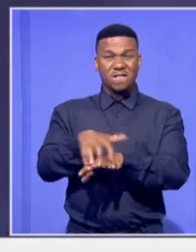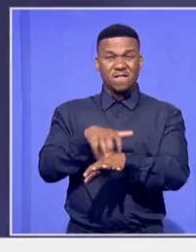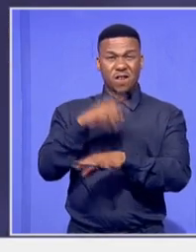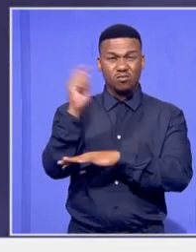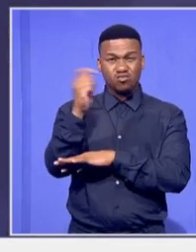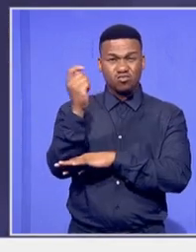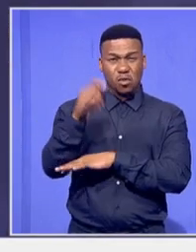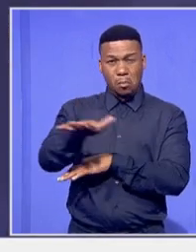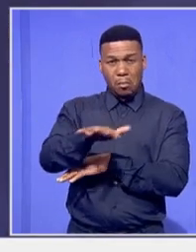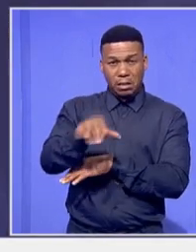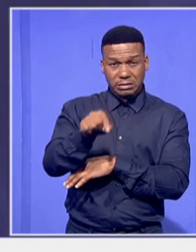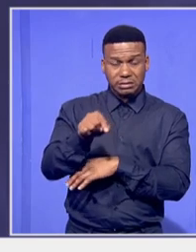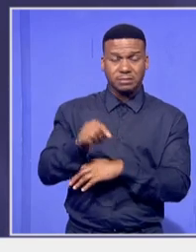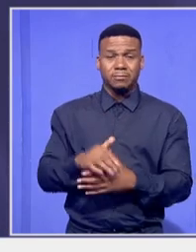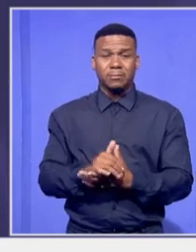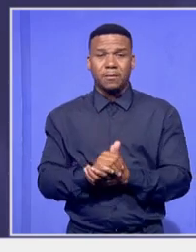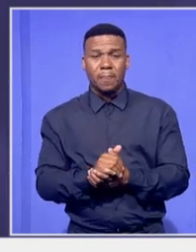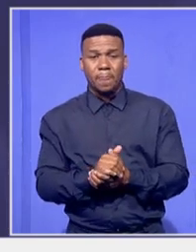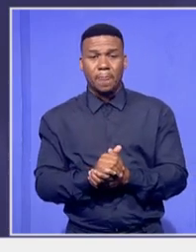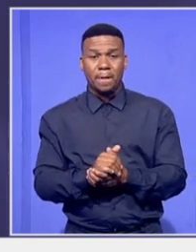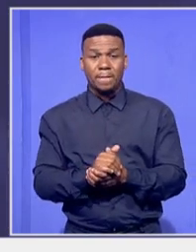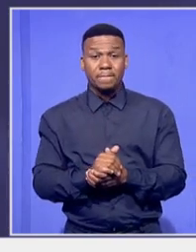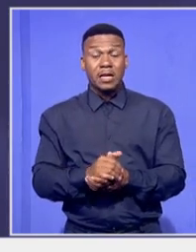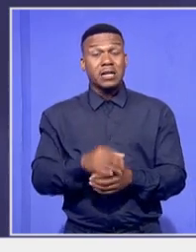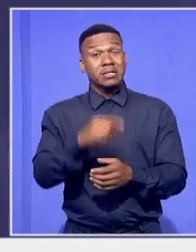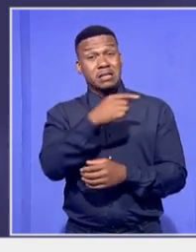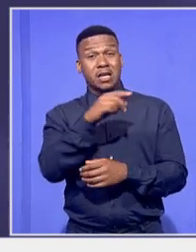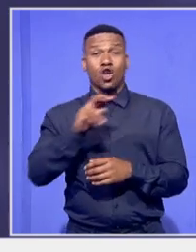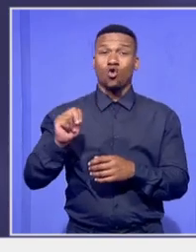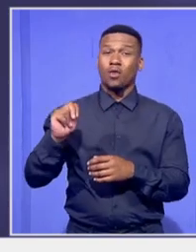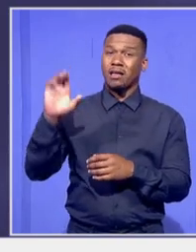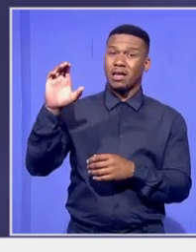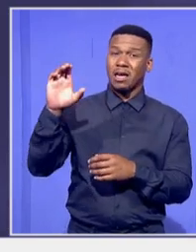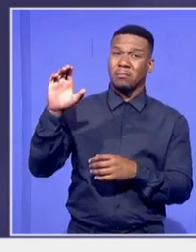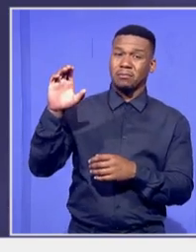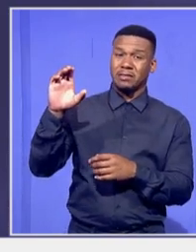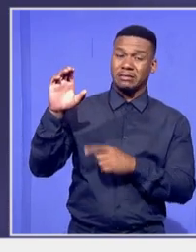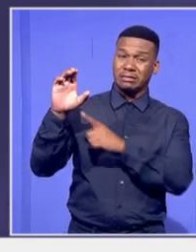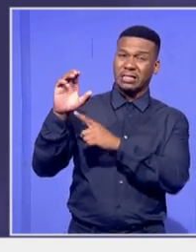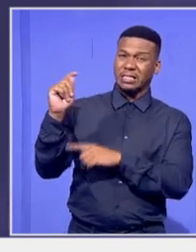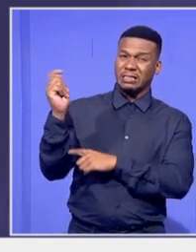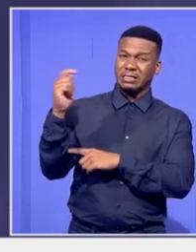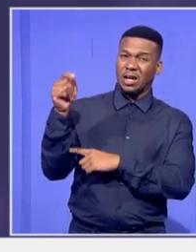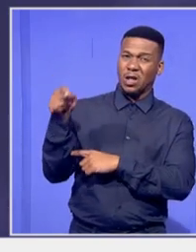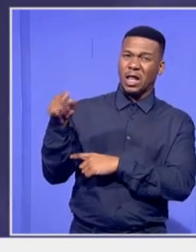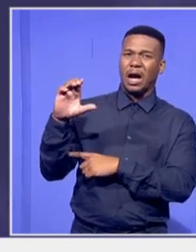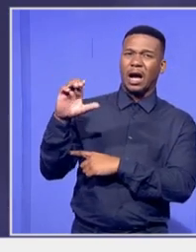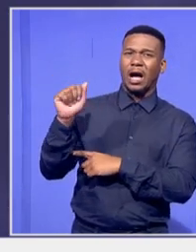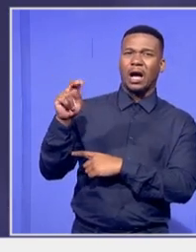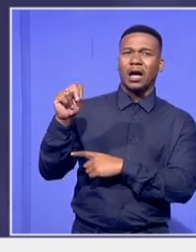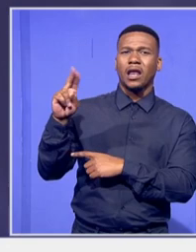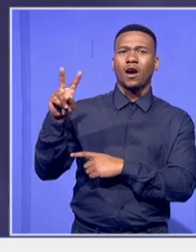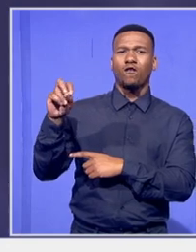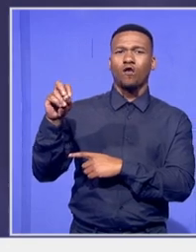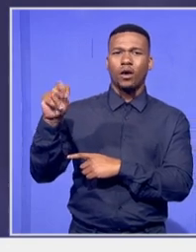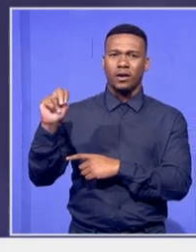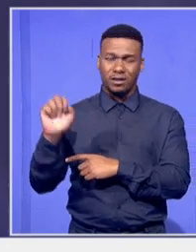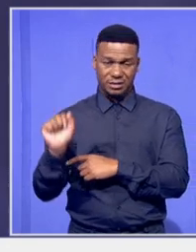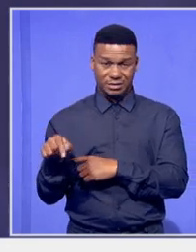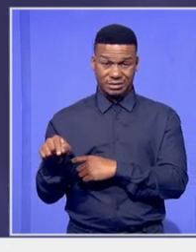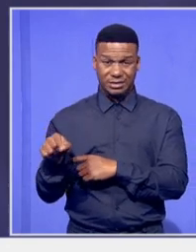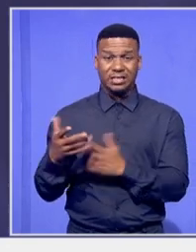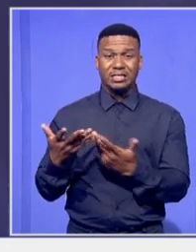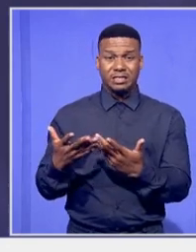is growing. And in Karibek, in the Northern Cape, a town in Carnarvon, a stunning outcome for the